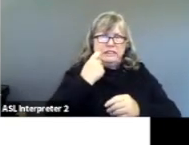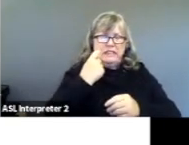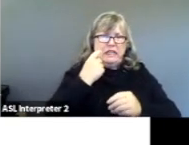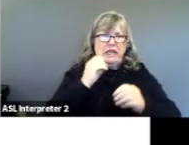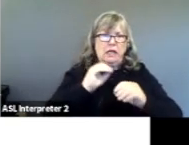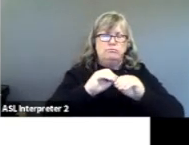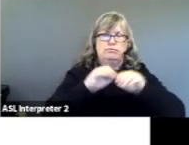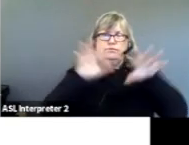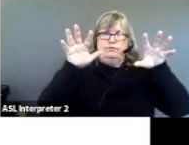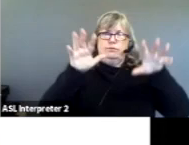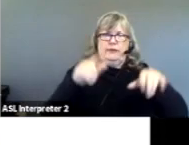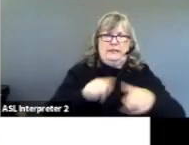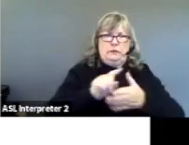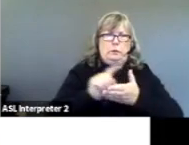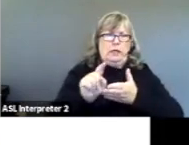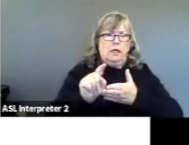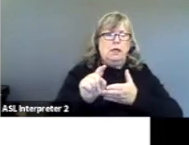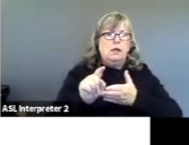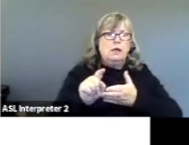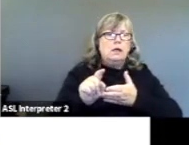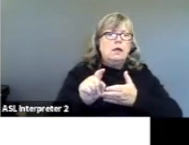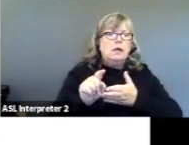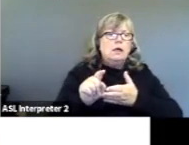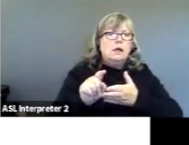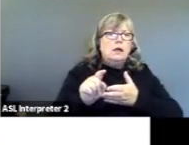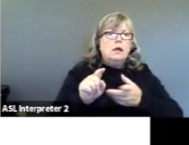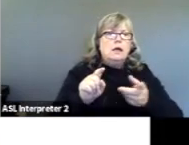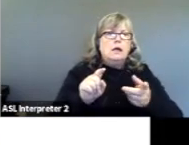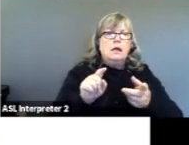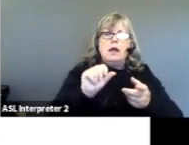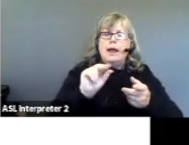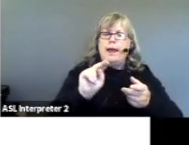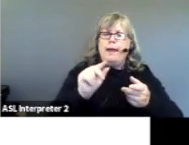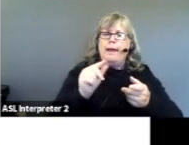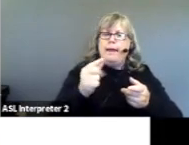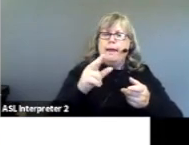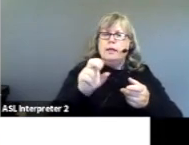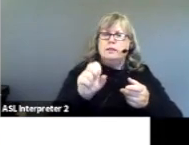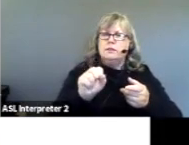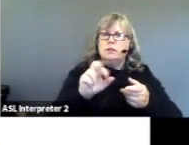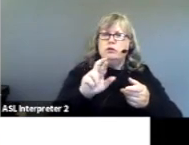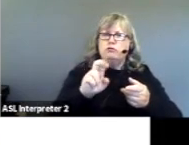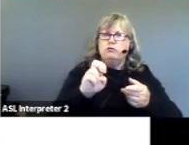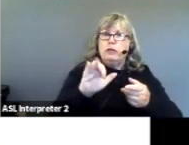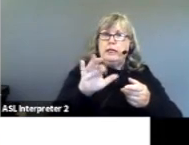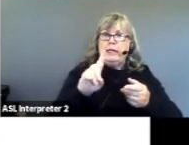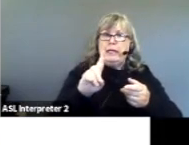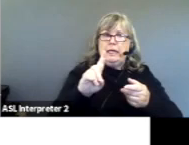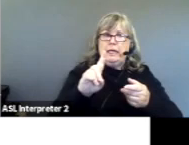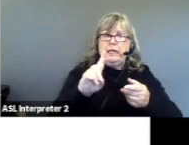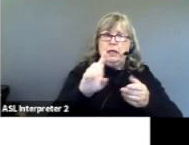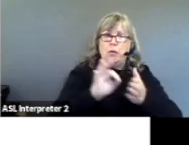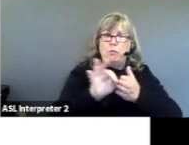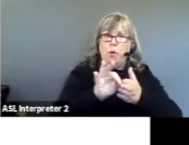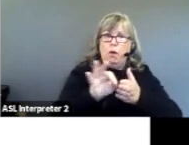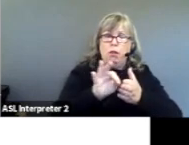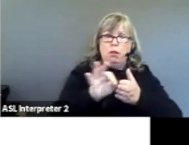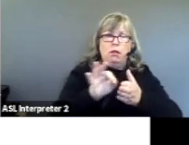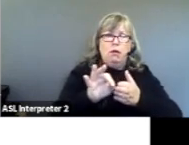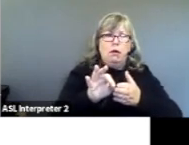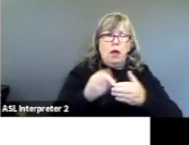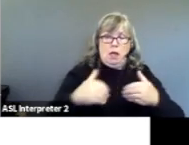week, and that was in an Angus Reid poll, that young people